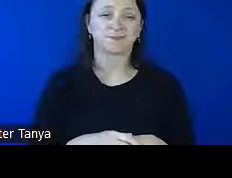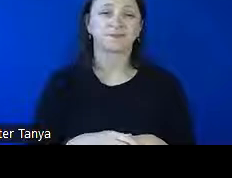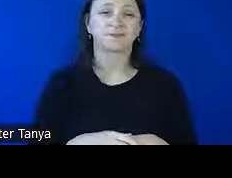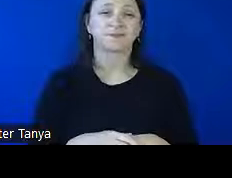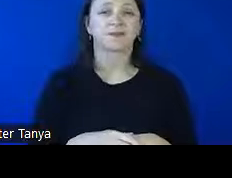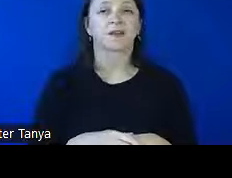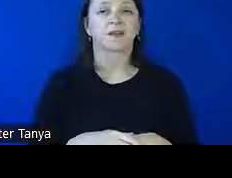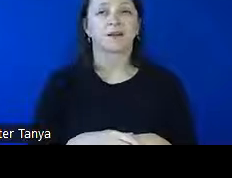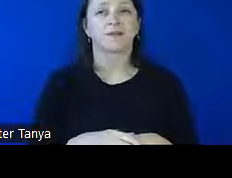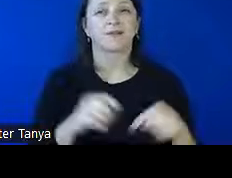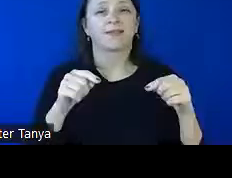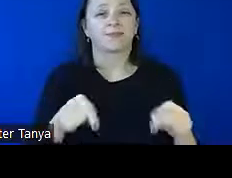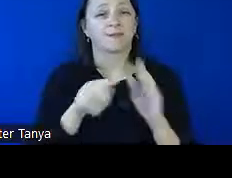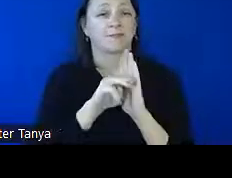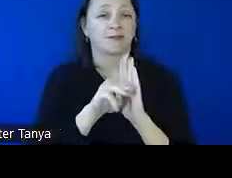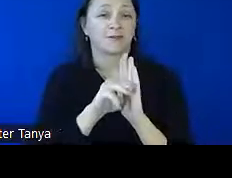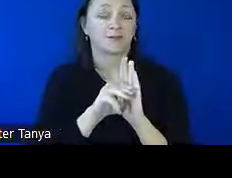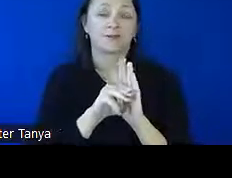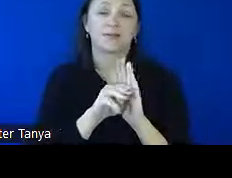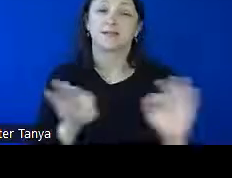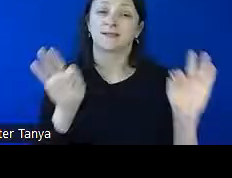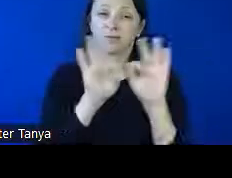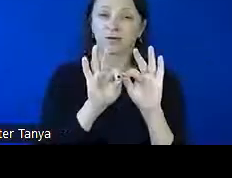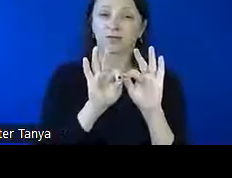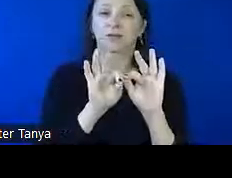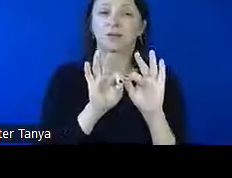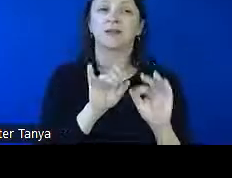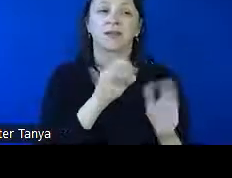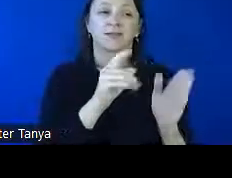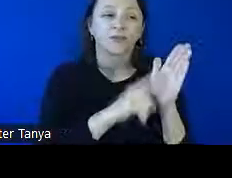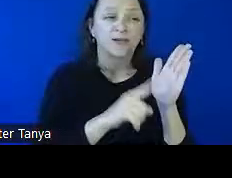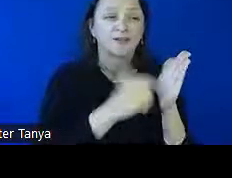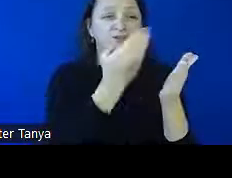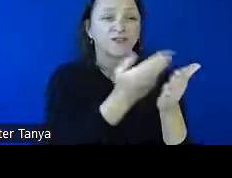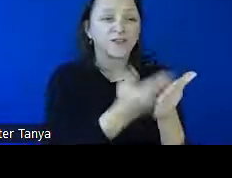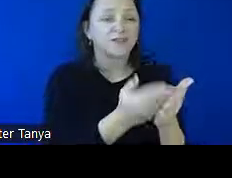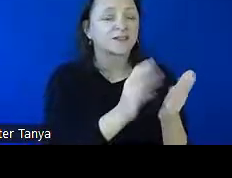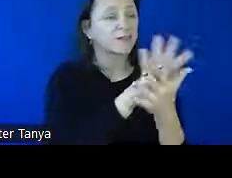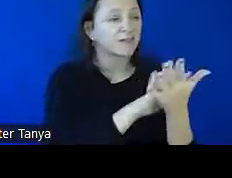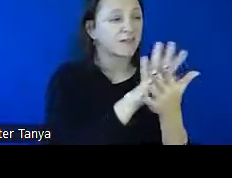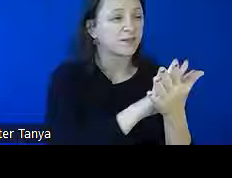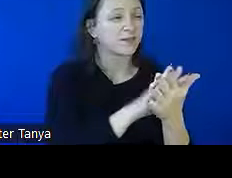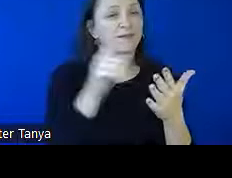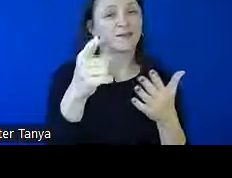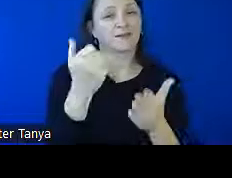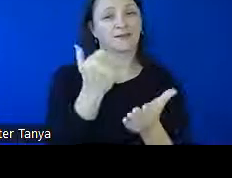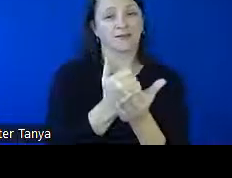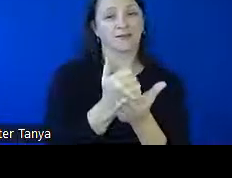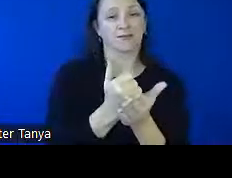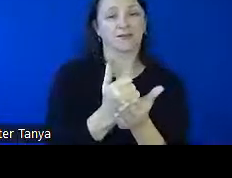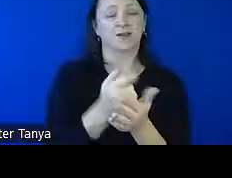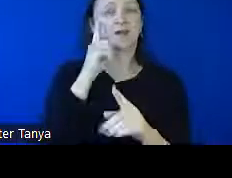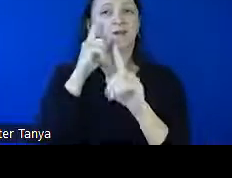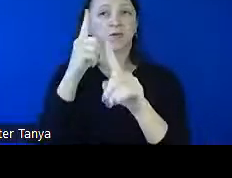And this is a model that's important when research evidence is less clear. And the goal is to balance patient